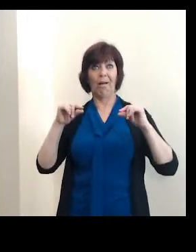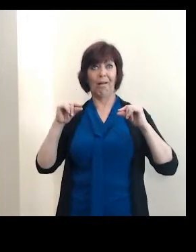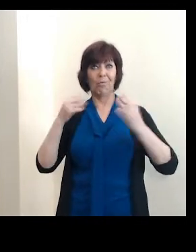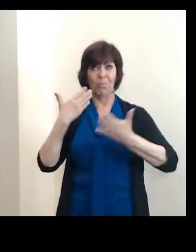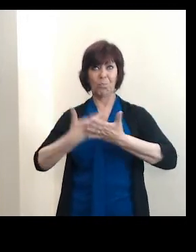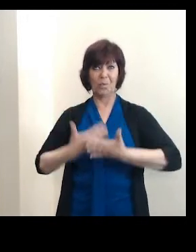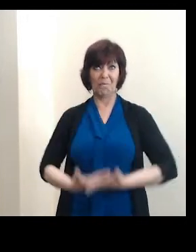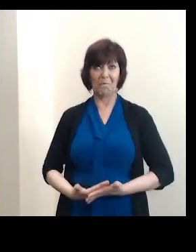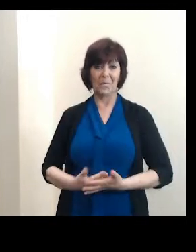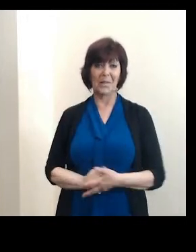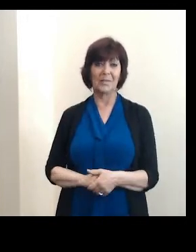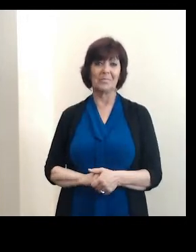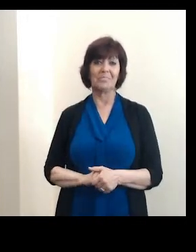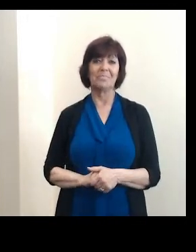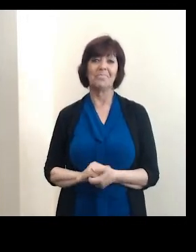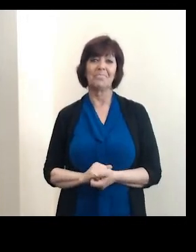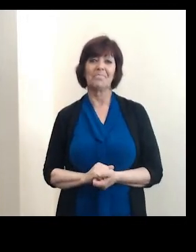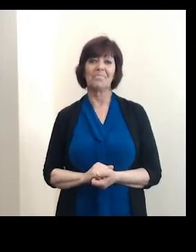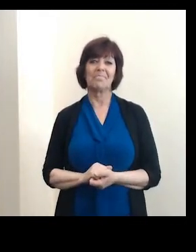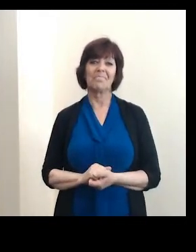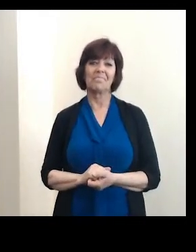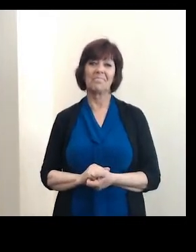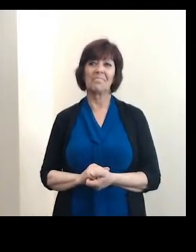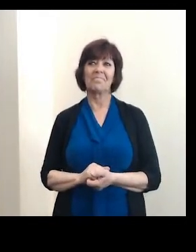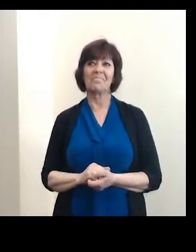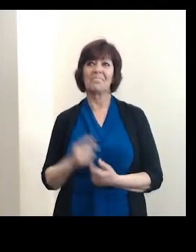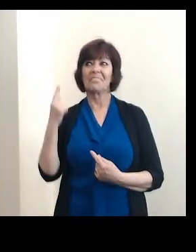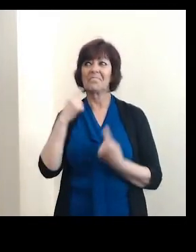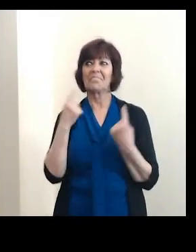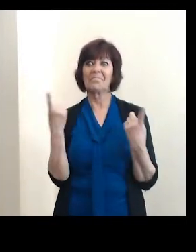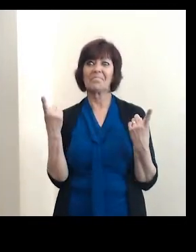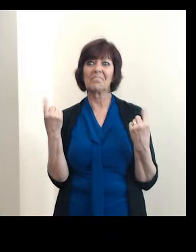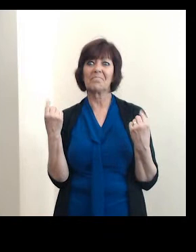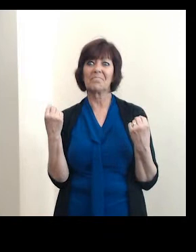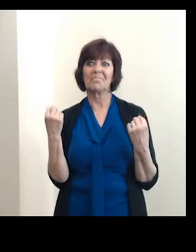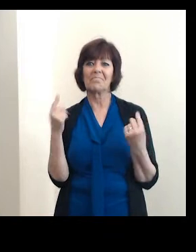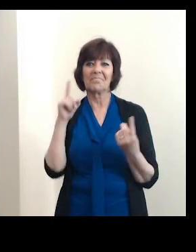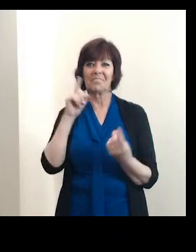who've lost their vaccine card and wondered what to do.